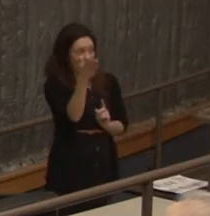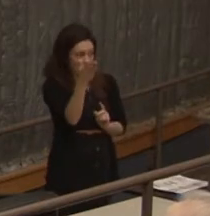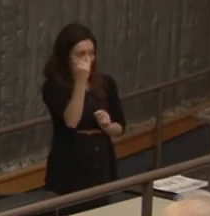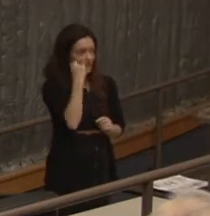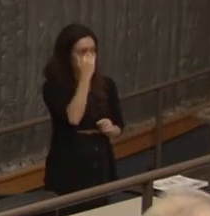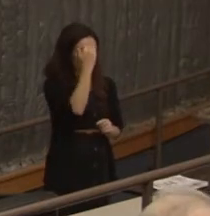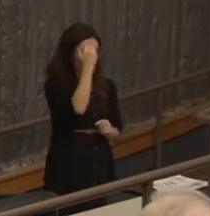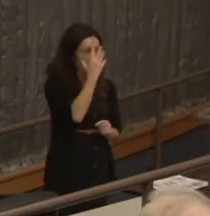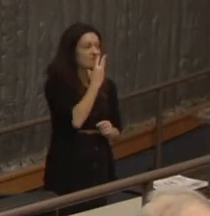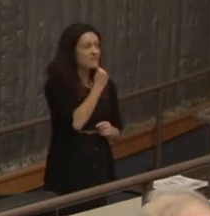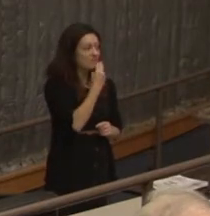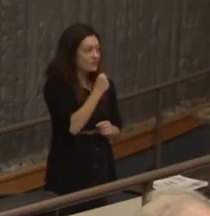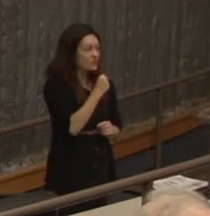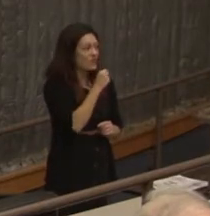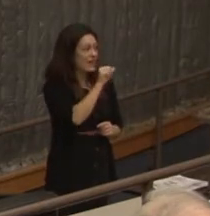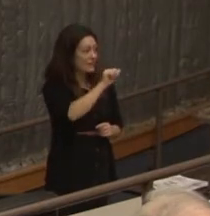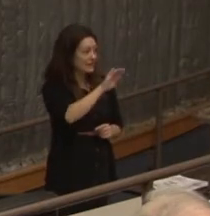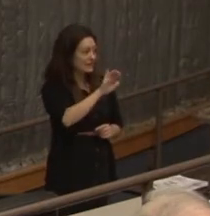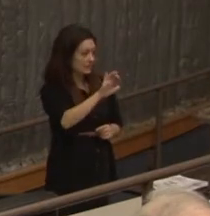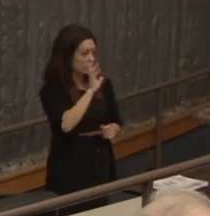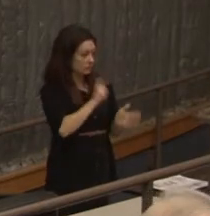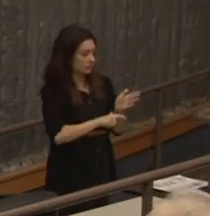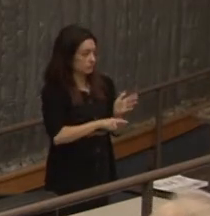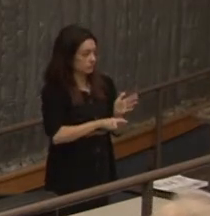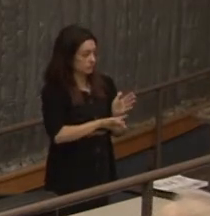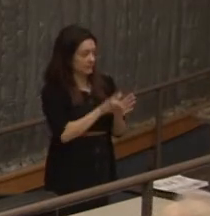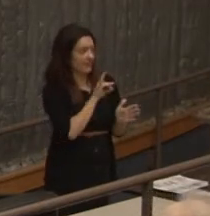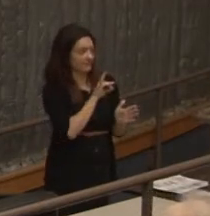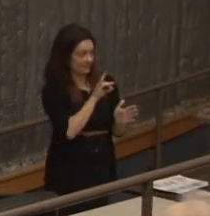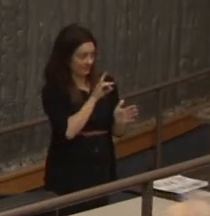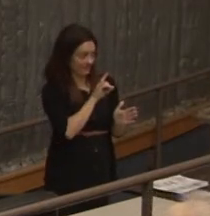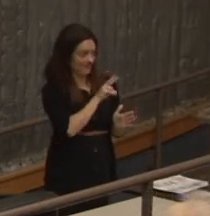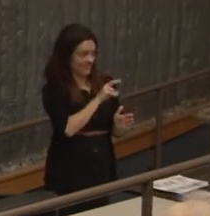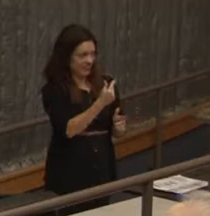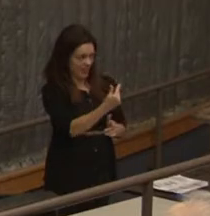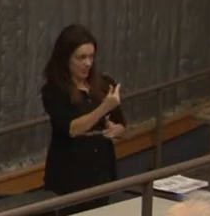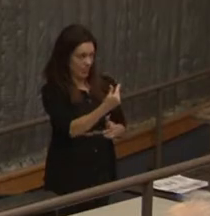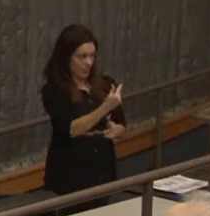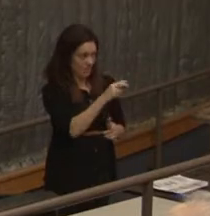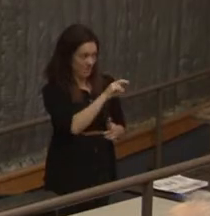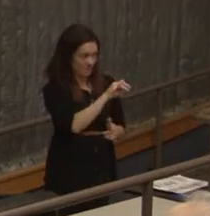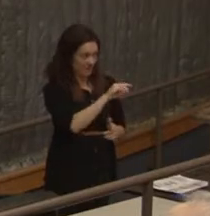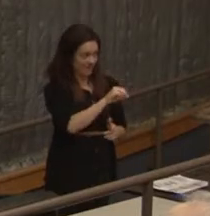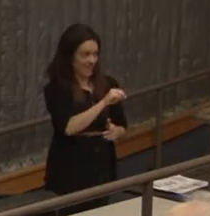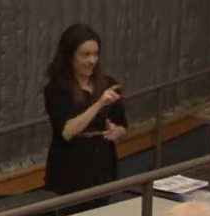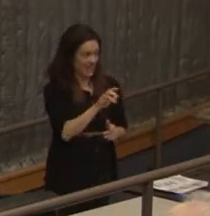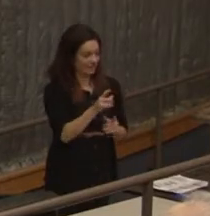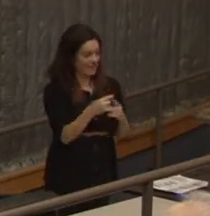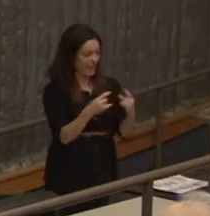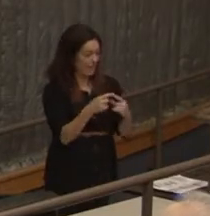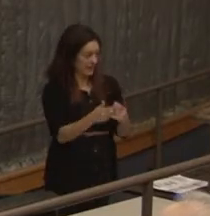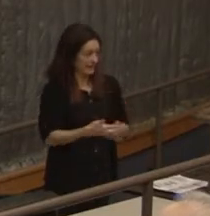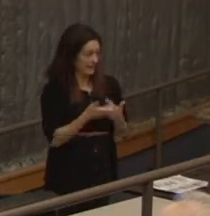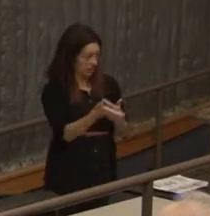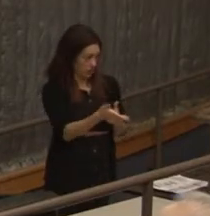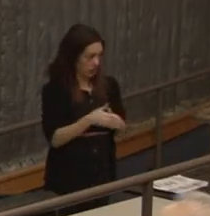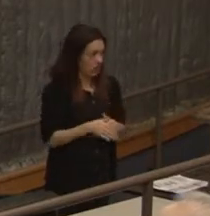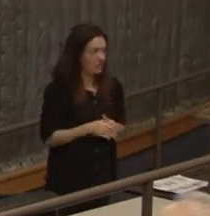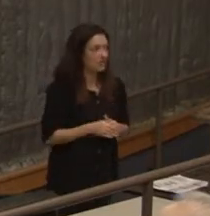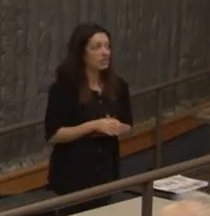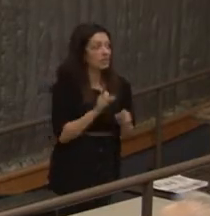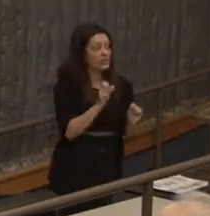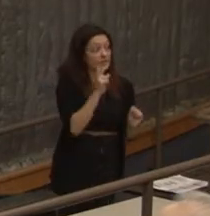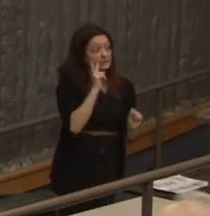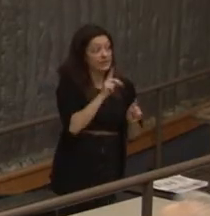to know the Hebrew alphabet, you might detect it. All right, what are we supposed to be looking at? Well, he tells us this star